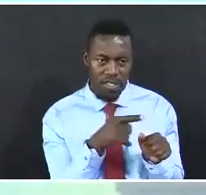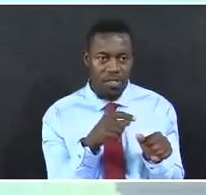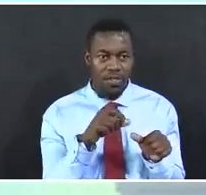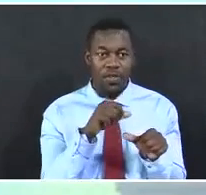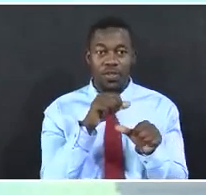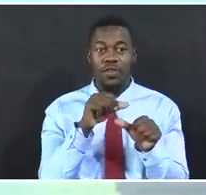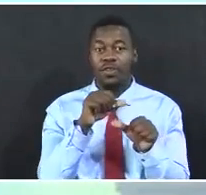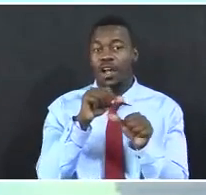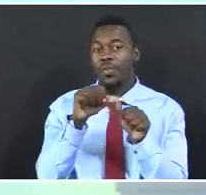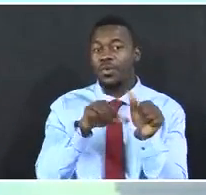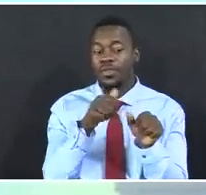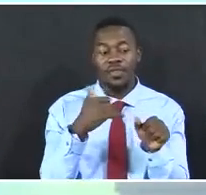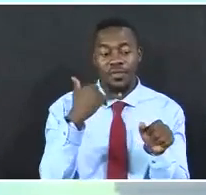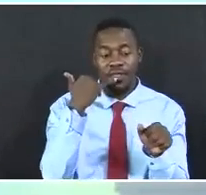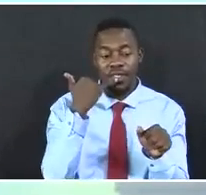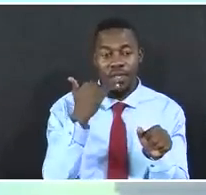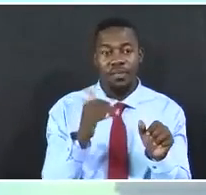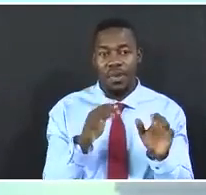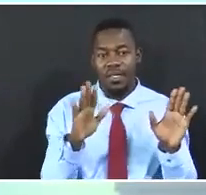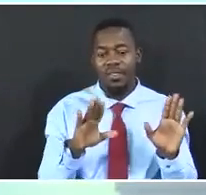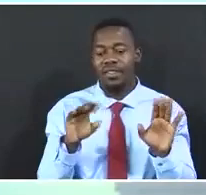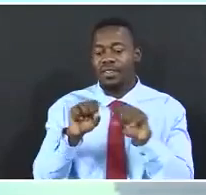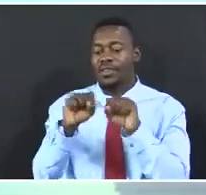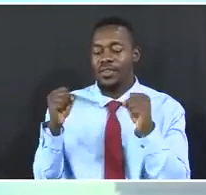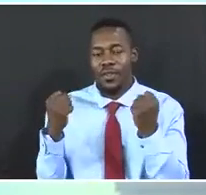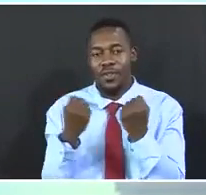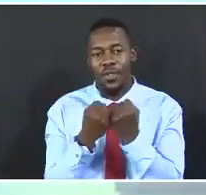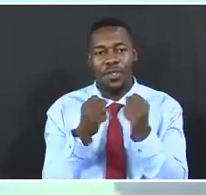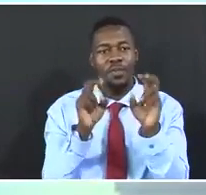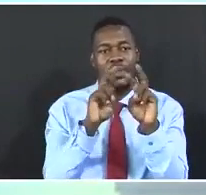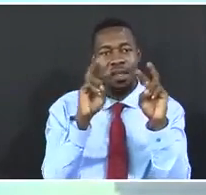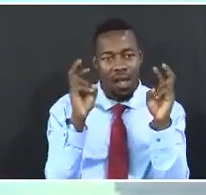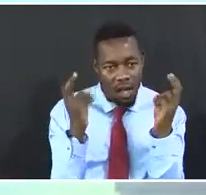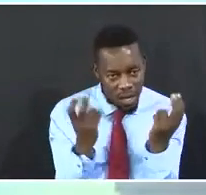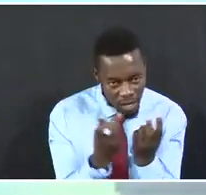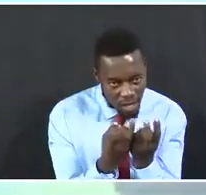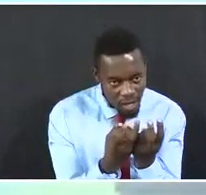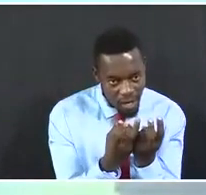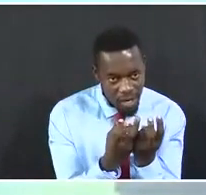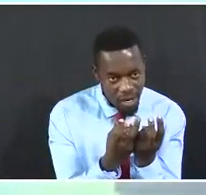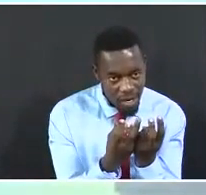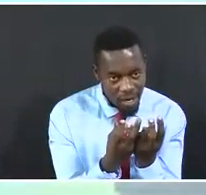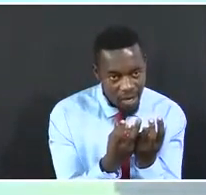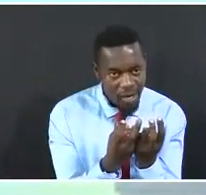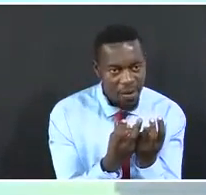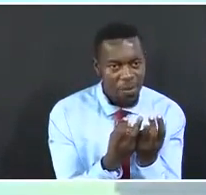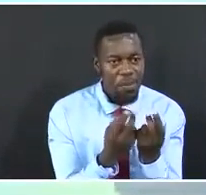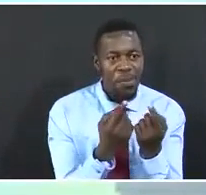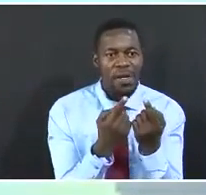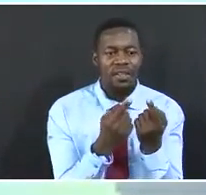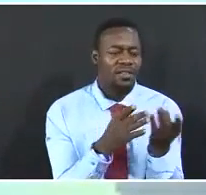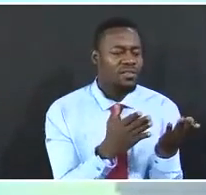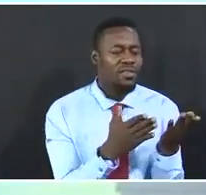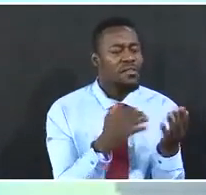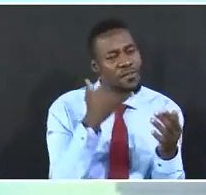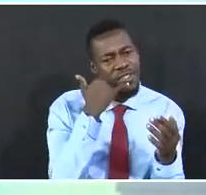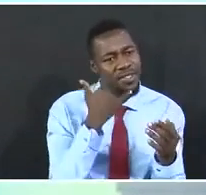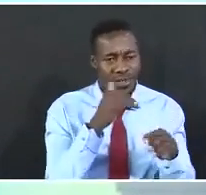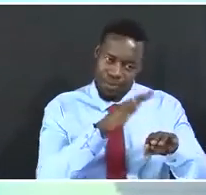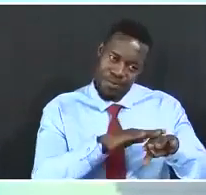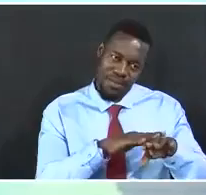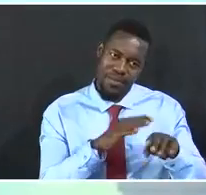phones or social media or any form of technology. It's the value we place on it that makes it a